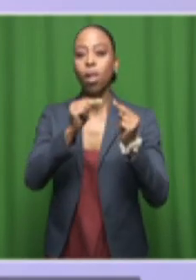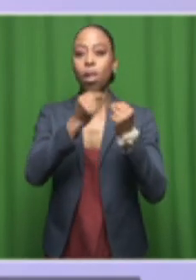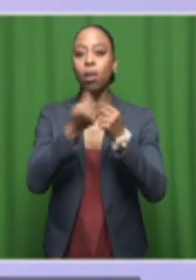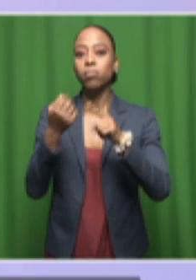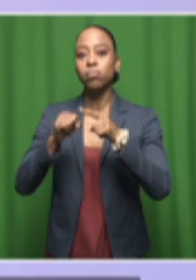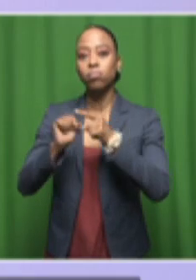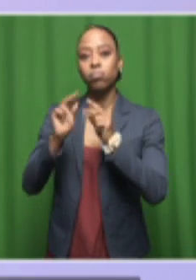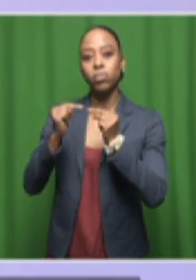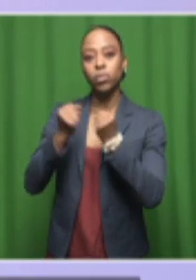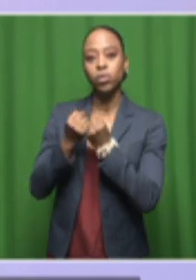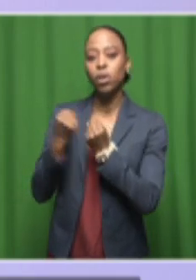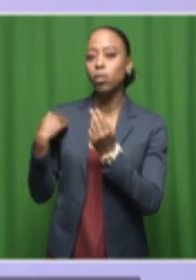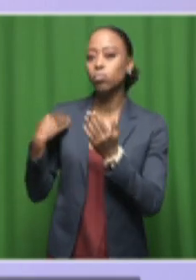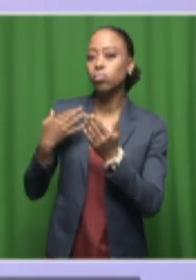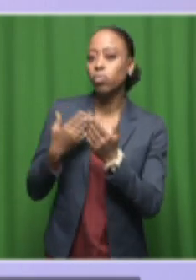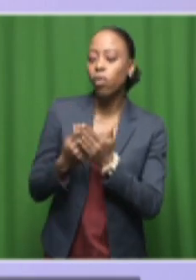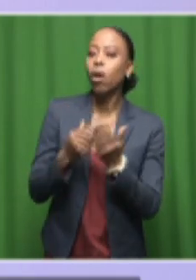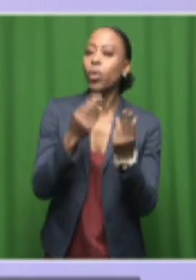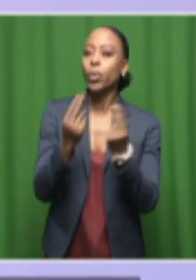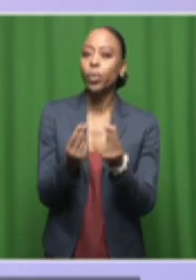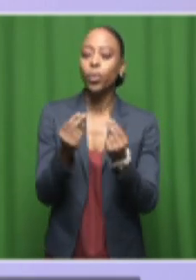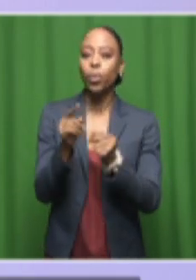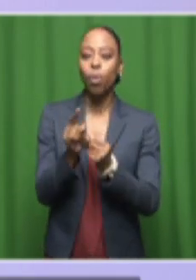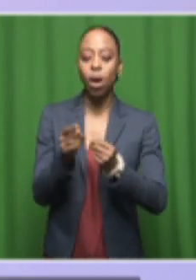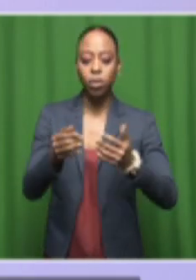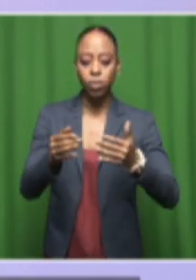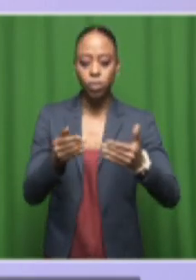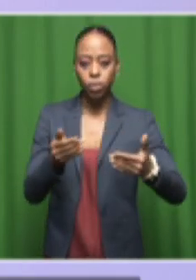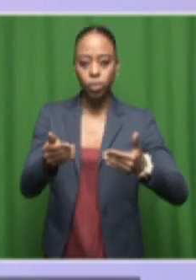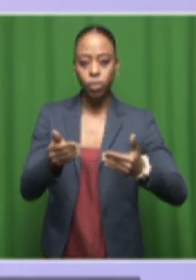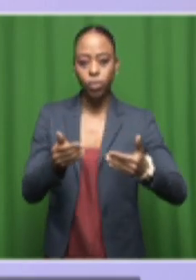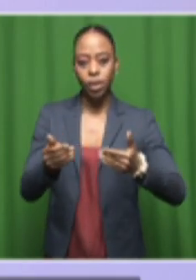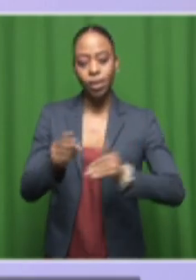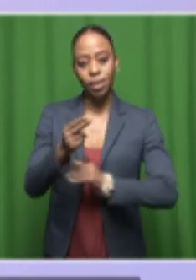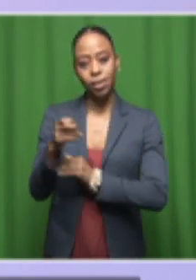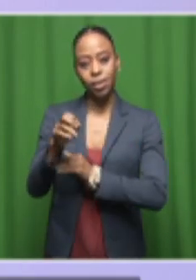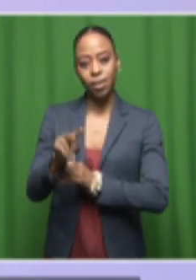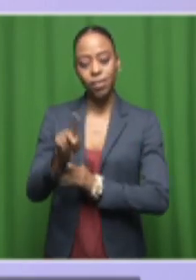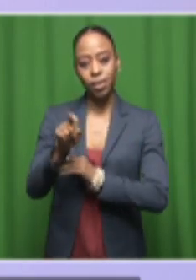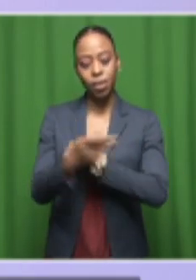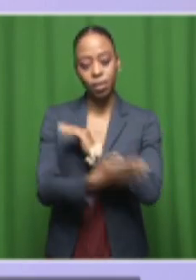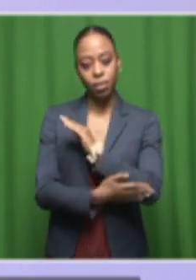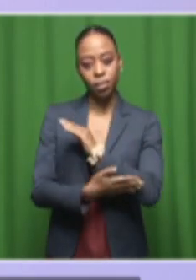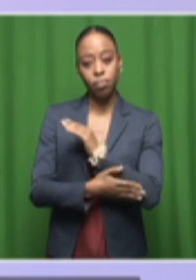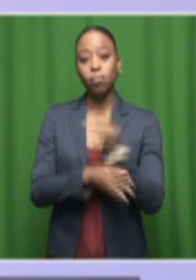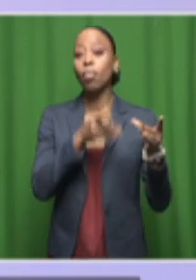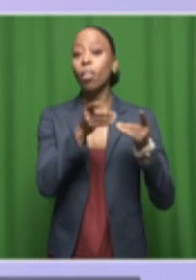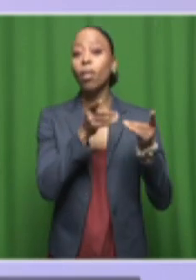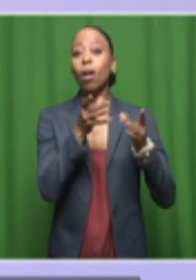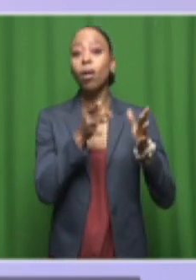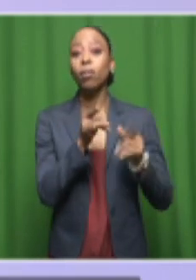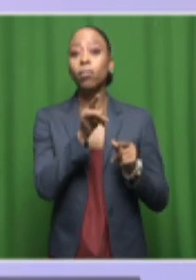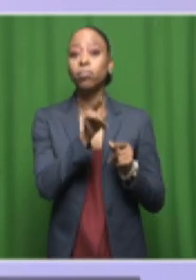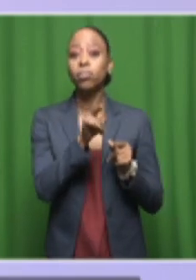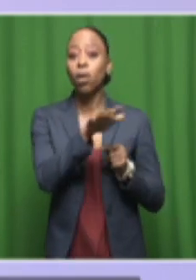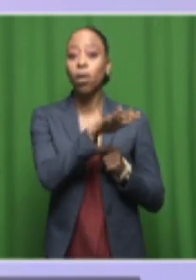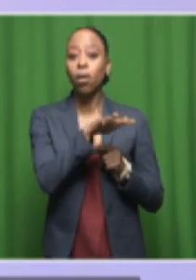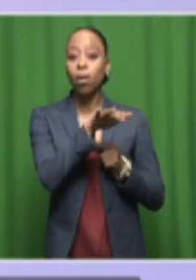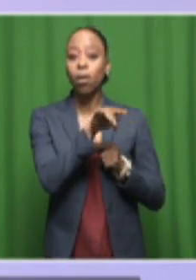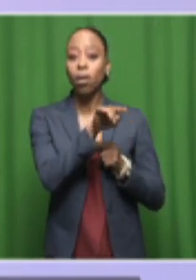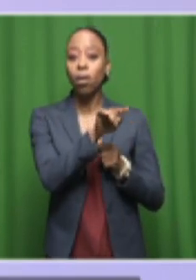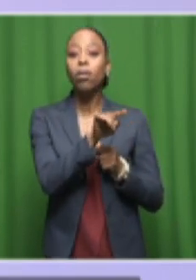subnational progress towards controlling the HIV epidemic in the country. Research Director in the Public Health Societies